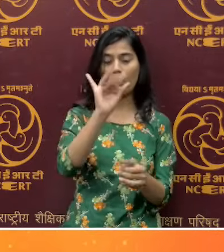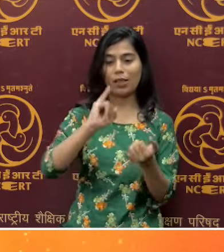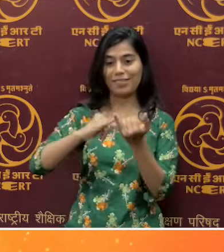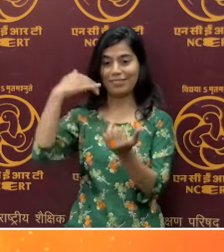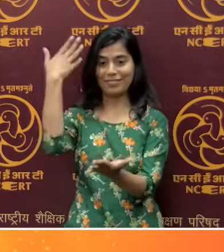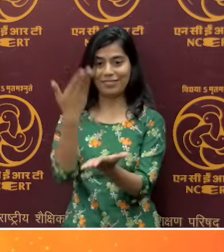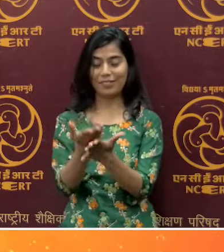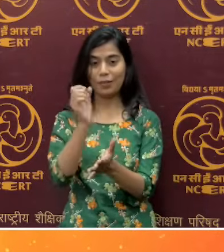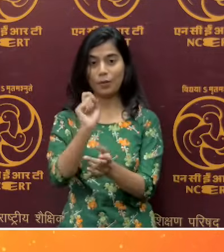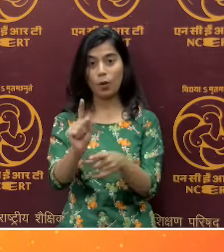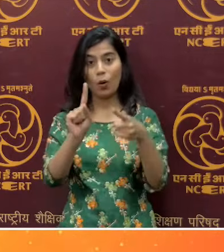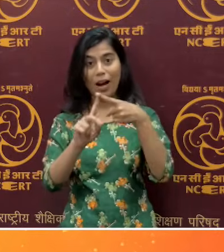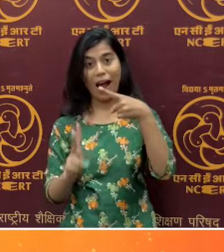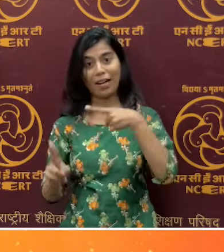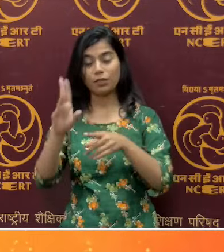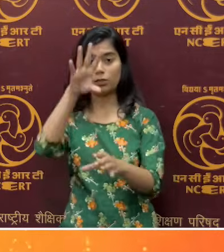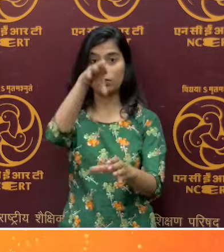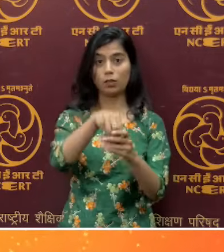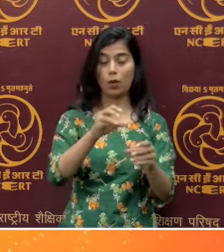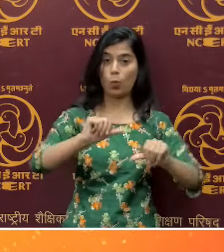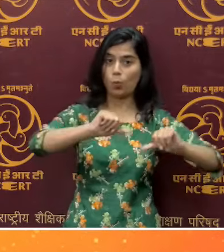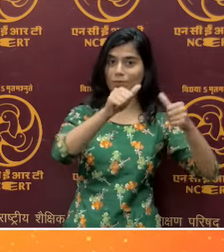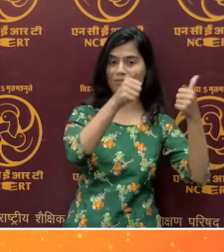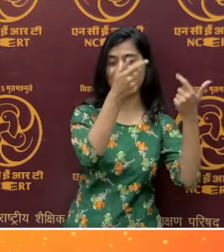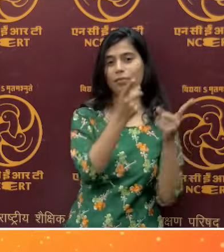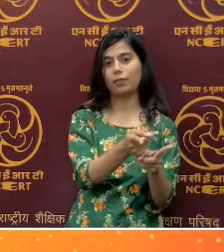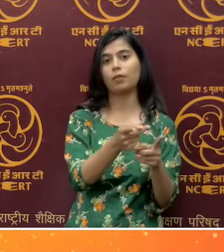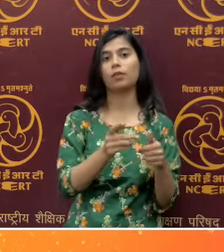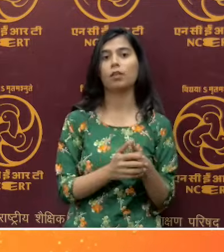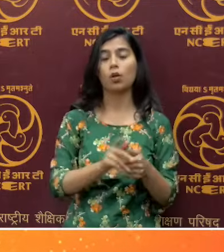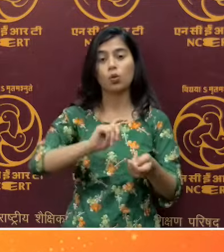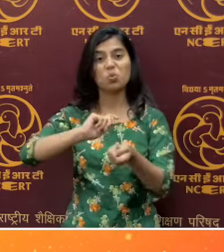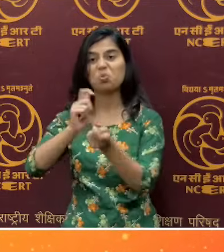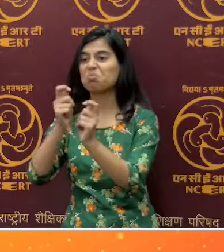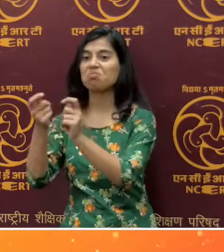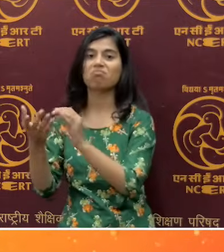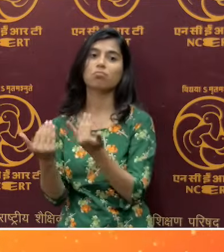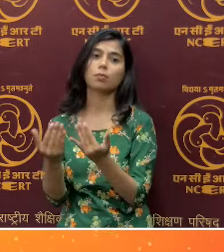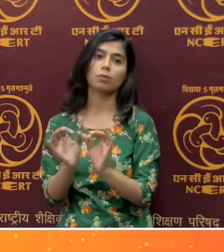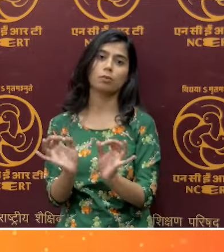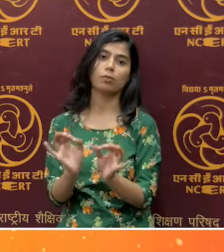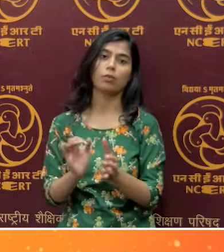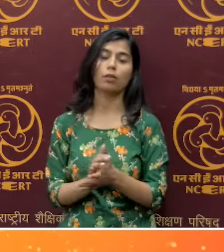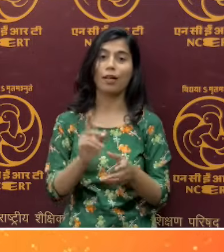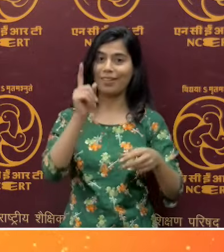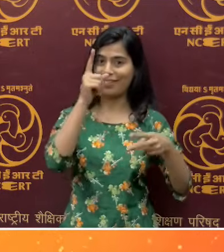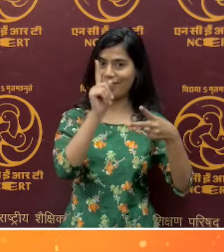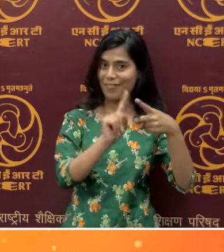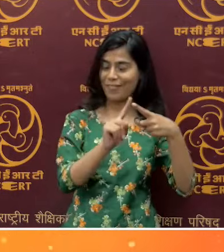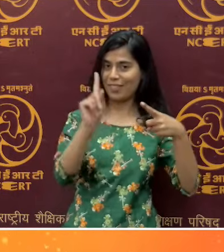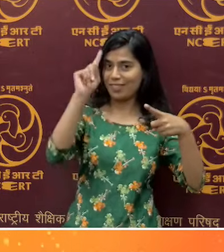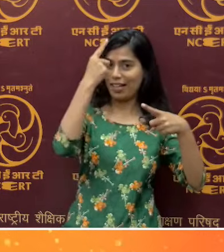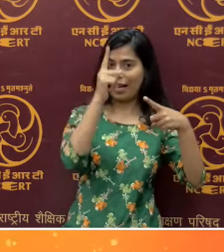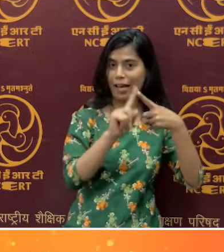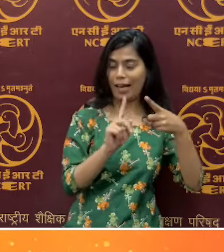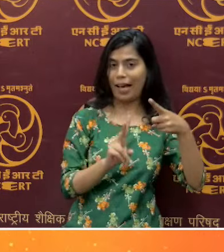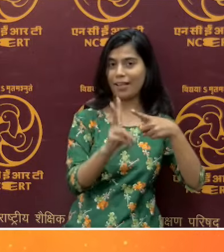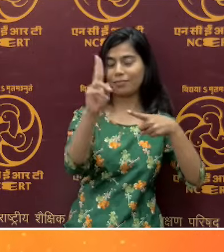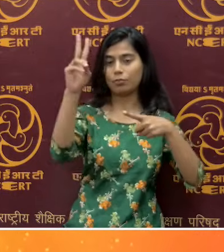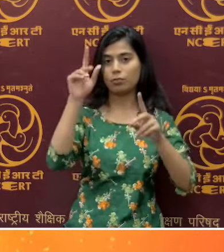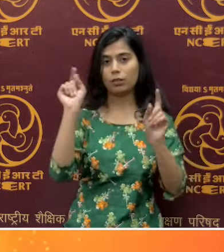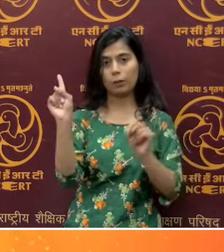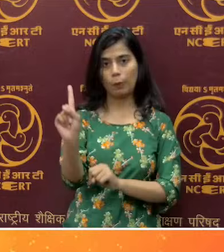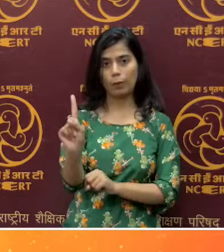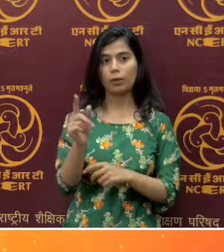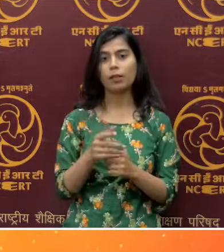be added successfully. You can see the student count changed to 1. So now I have 1 student added.